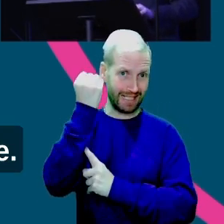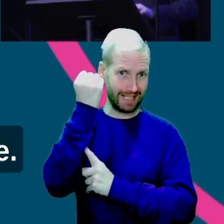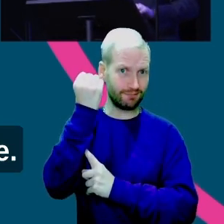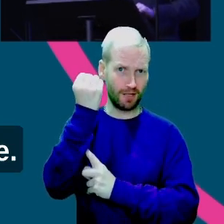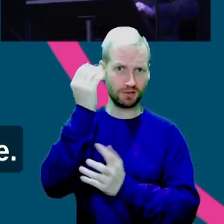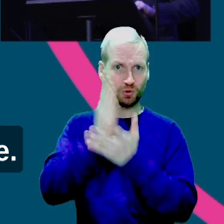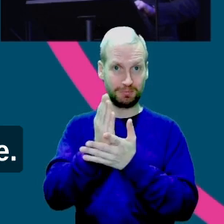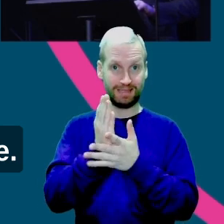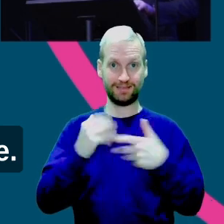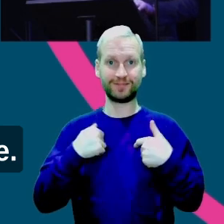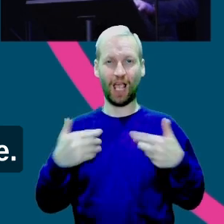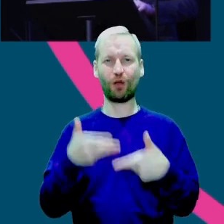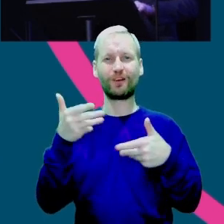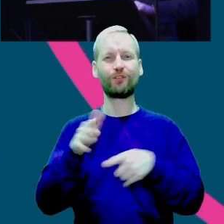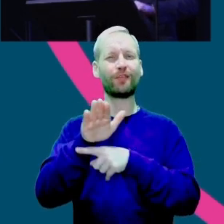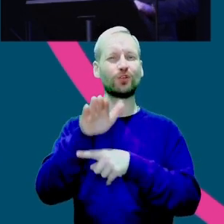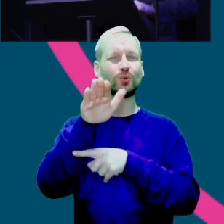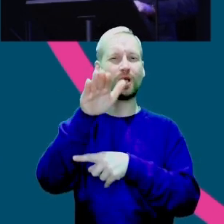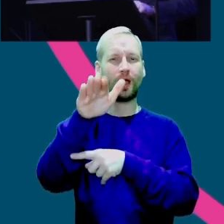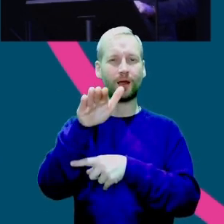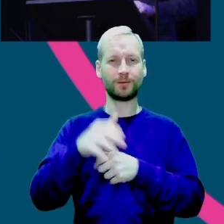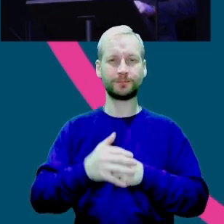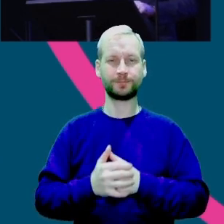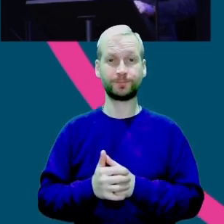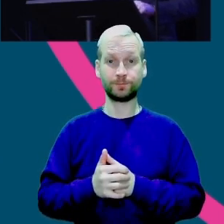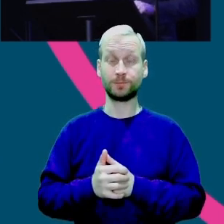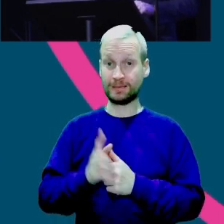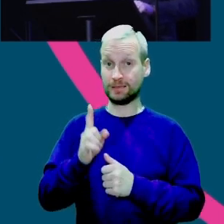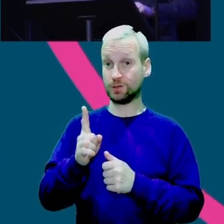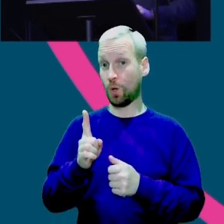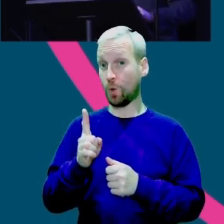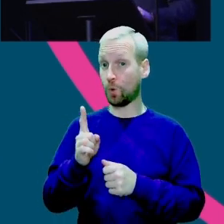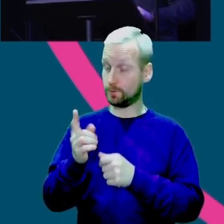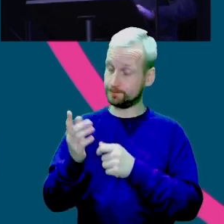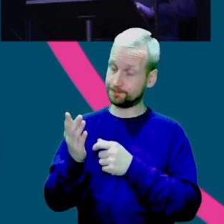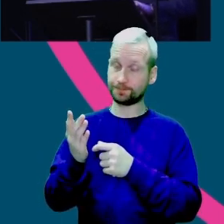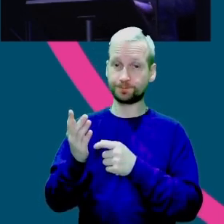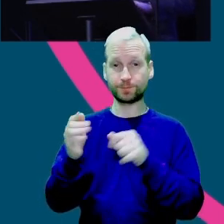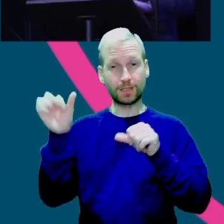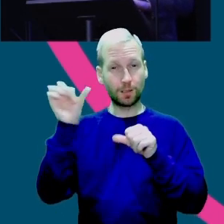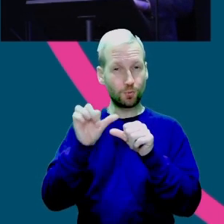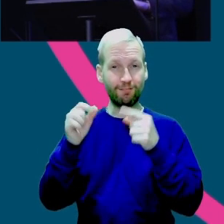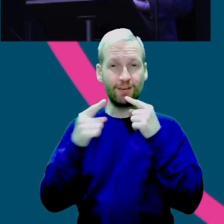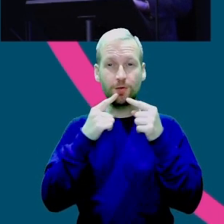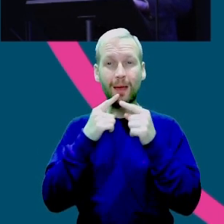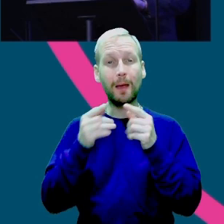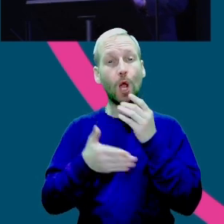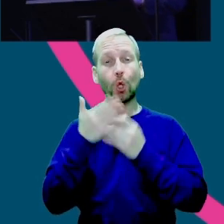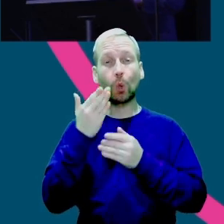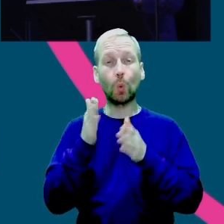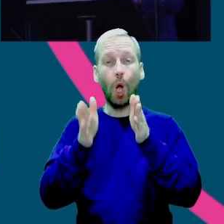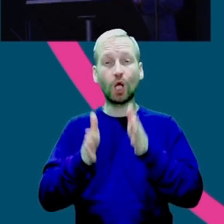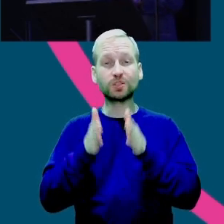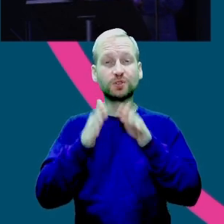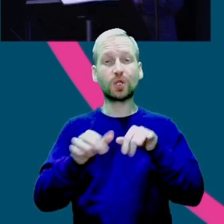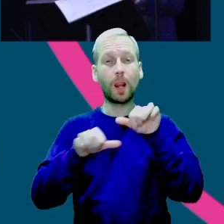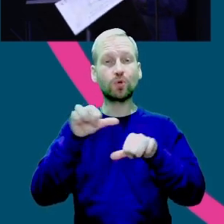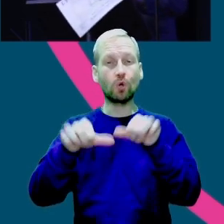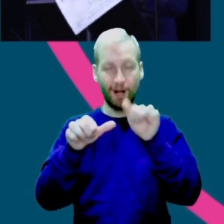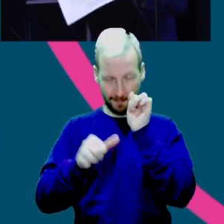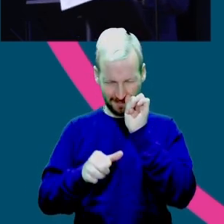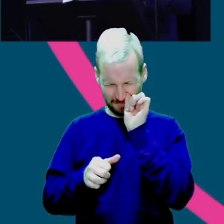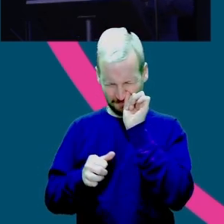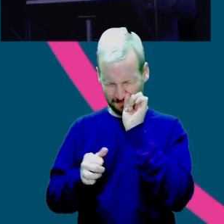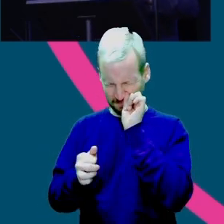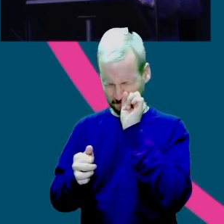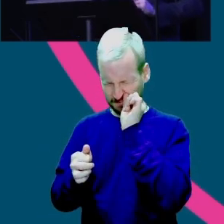really encouraging for the future. So then just a couple of slides then on the new hospital programme. On the next